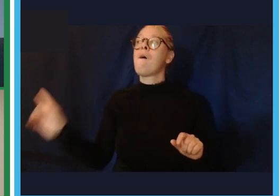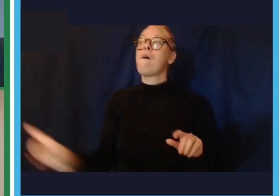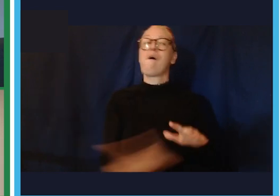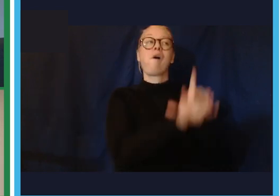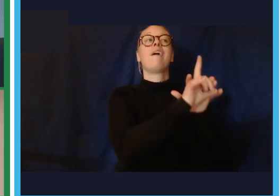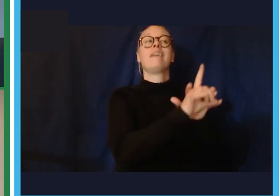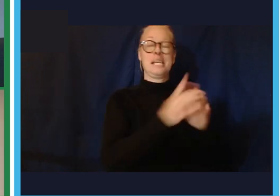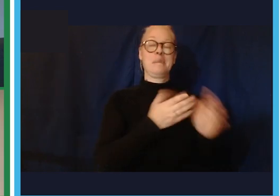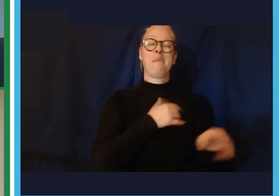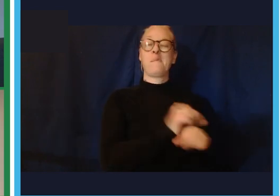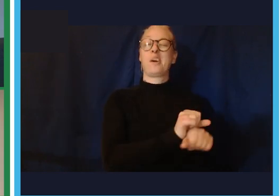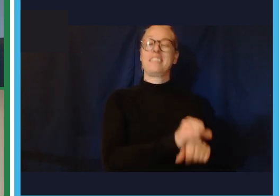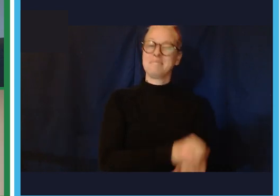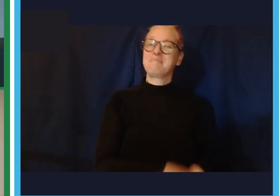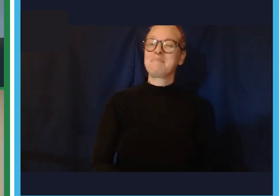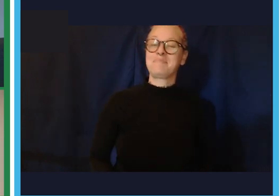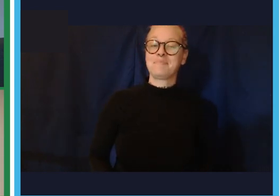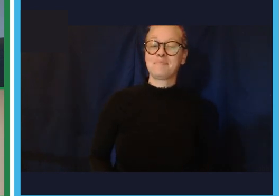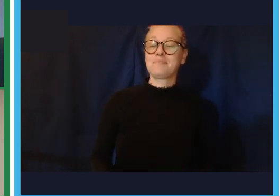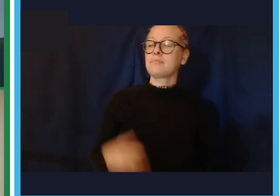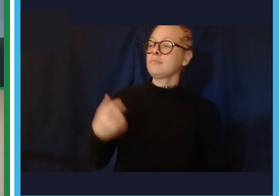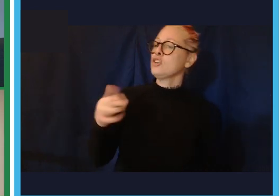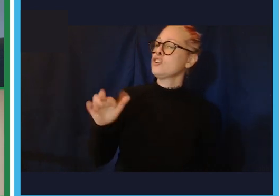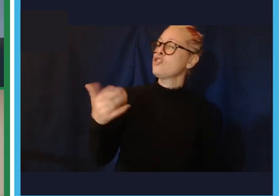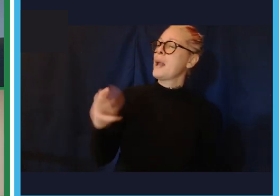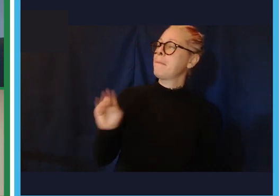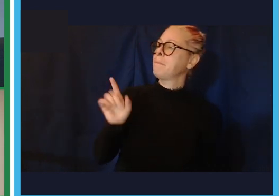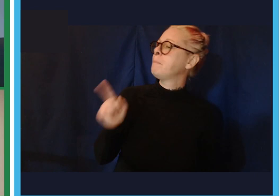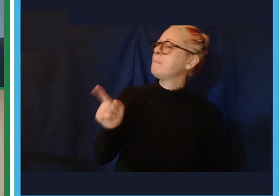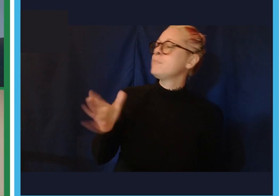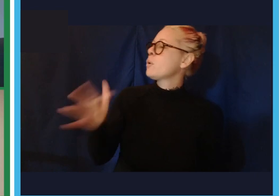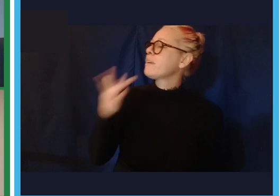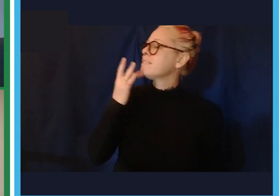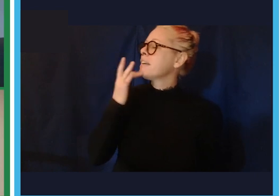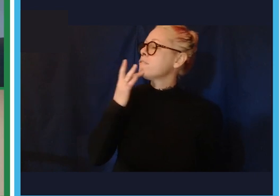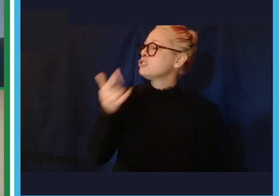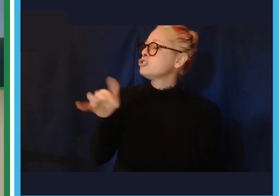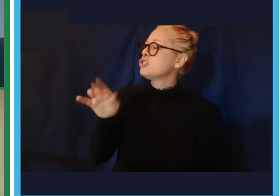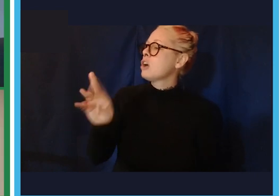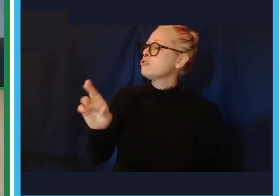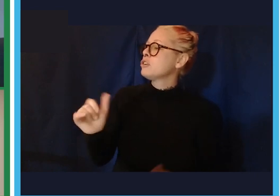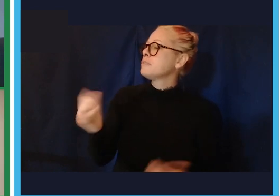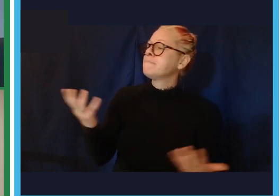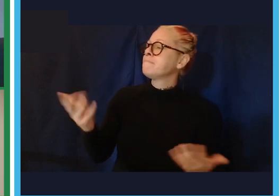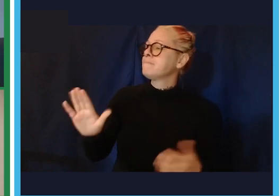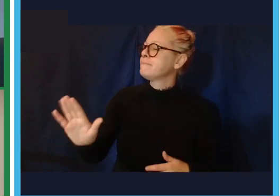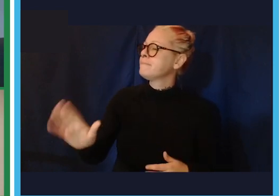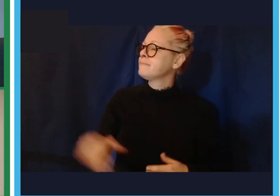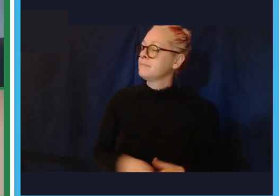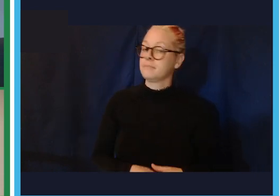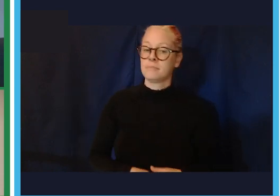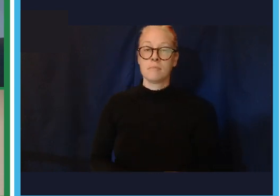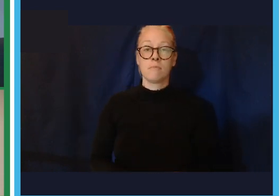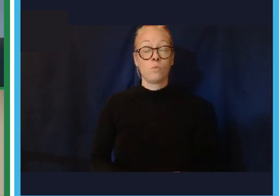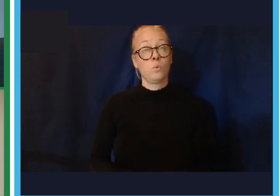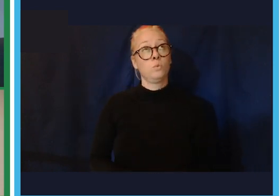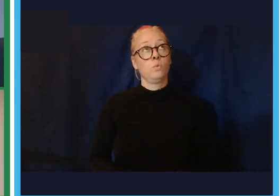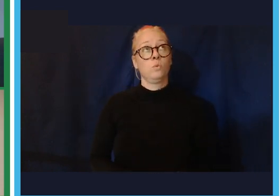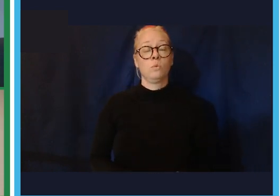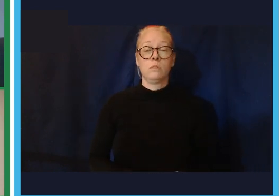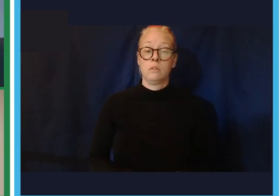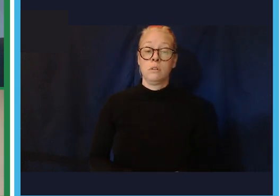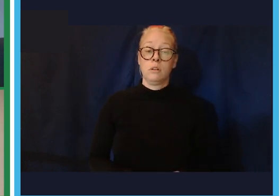My favorite genre is drama. Drama. And so you mostly write for drama and thriller? Would that be safe